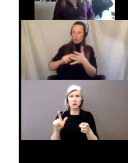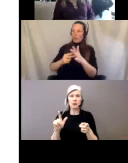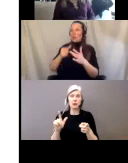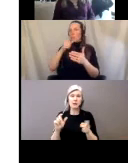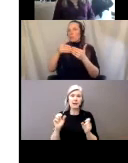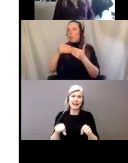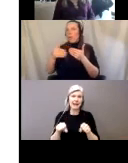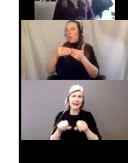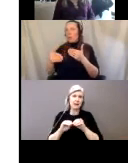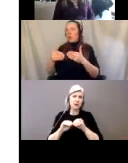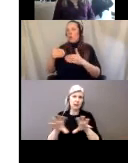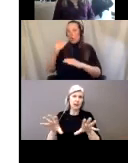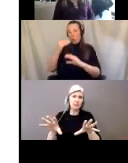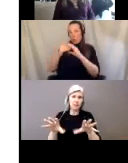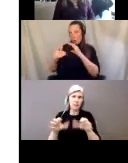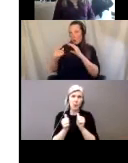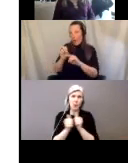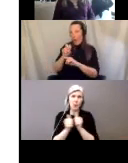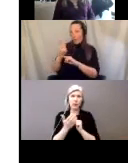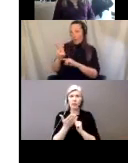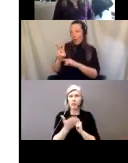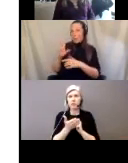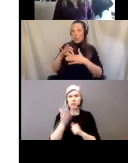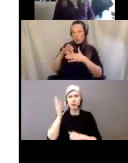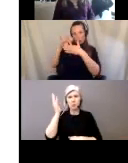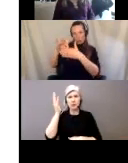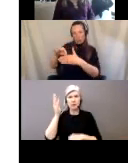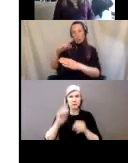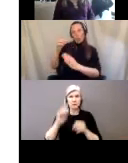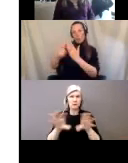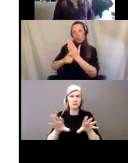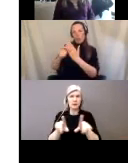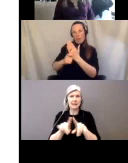document. We can include that with the presentation. Absolutely.